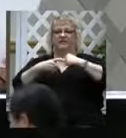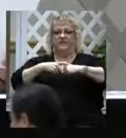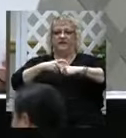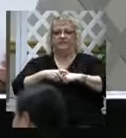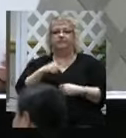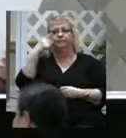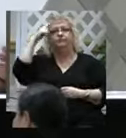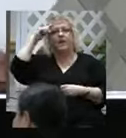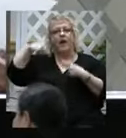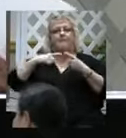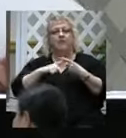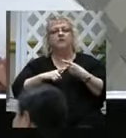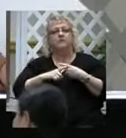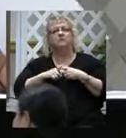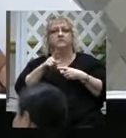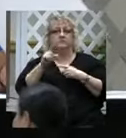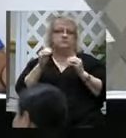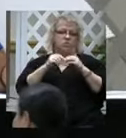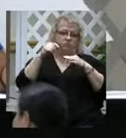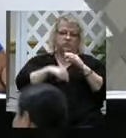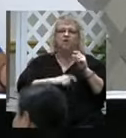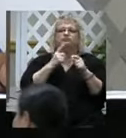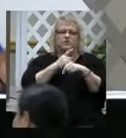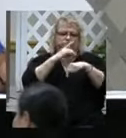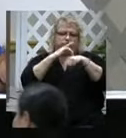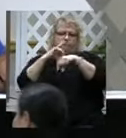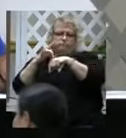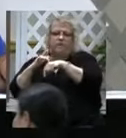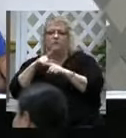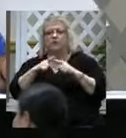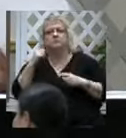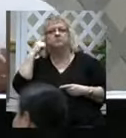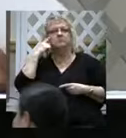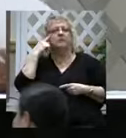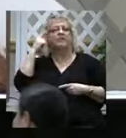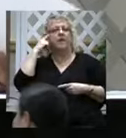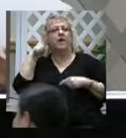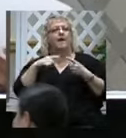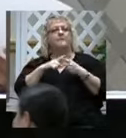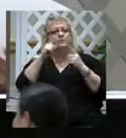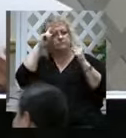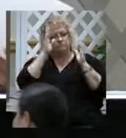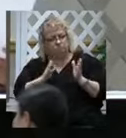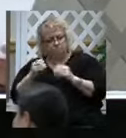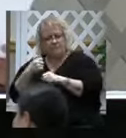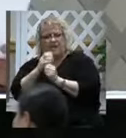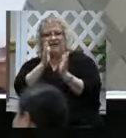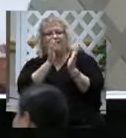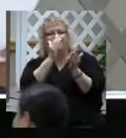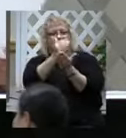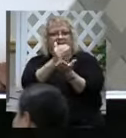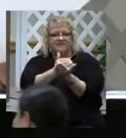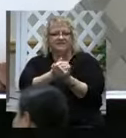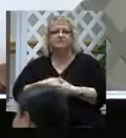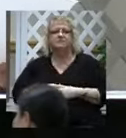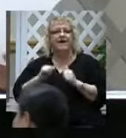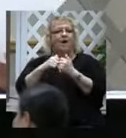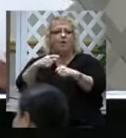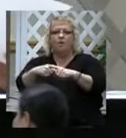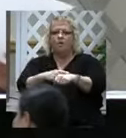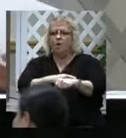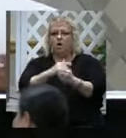want to start compiling, and there could be much more. These are just starting points. But to give you a sense, to start creating a list of some sort, to see how long this list is